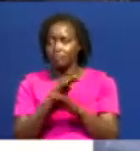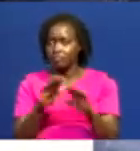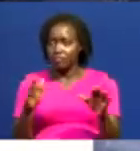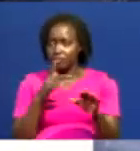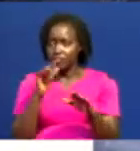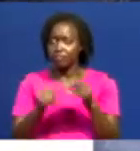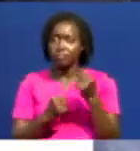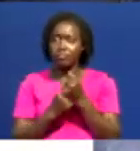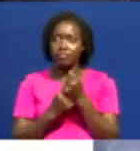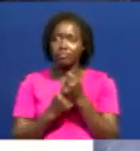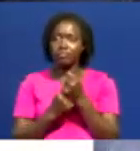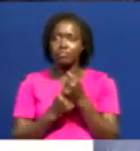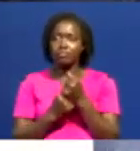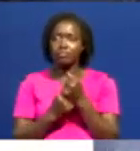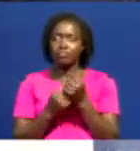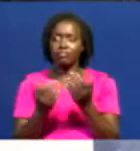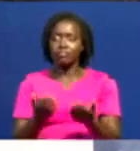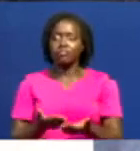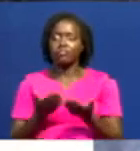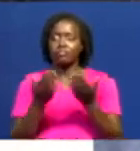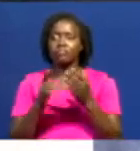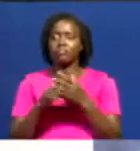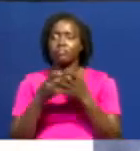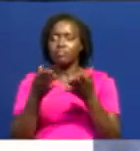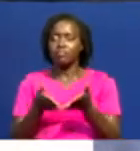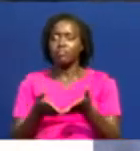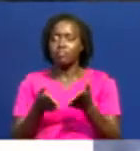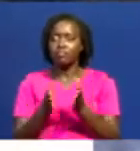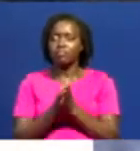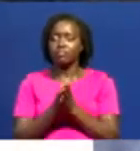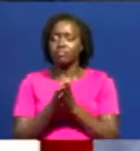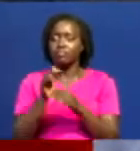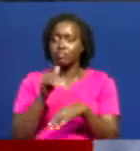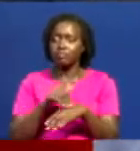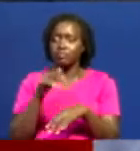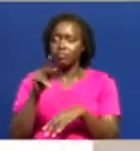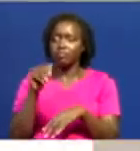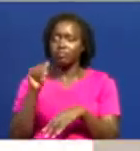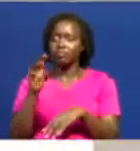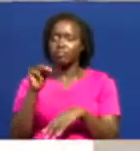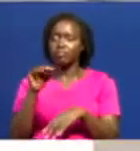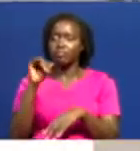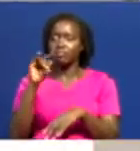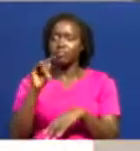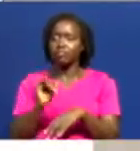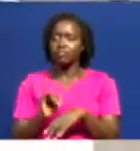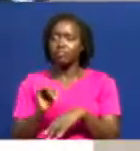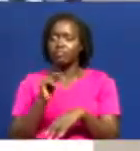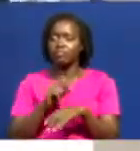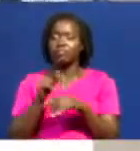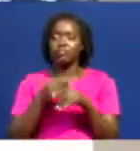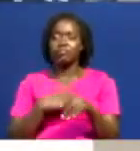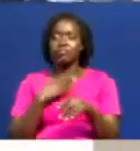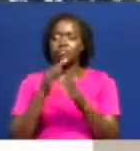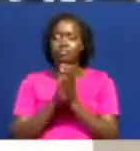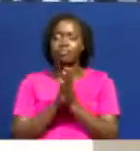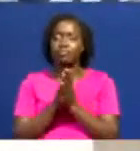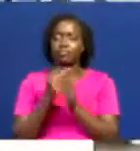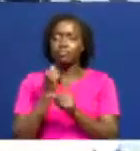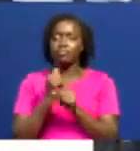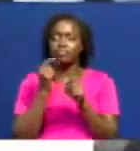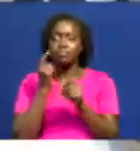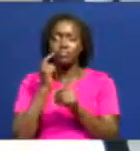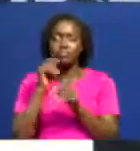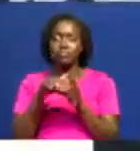can support upgrading. So we'll start here at committee as an example. Speaking after a tour of production workshops at